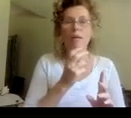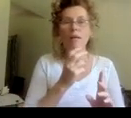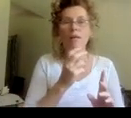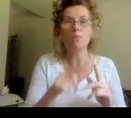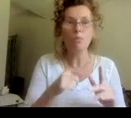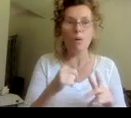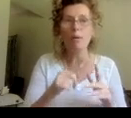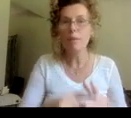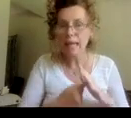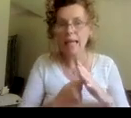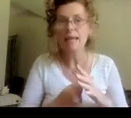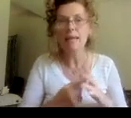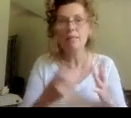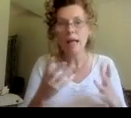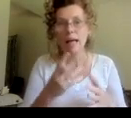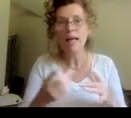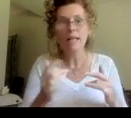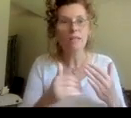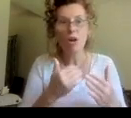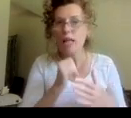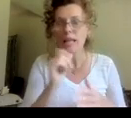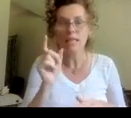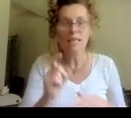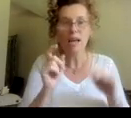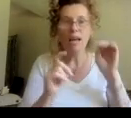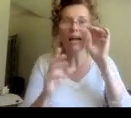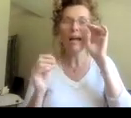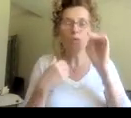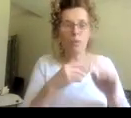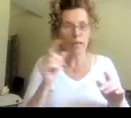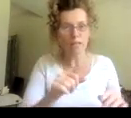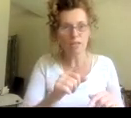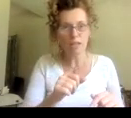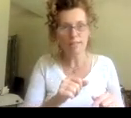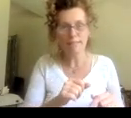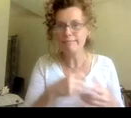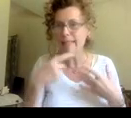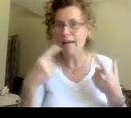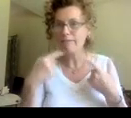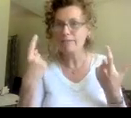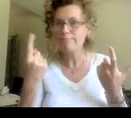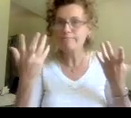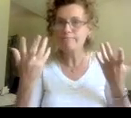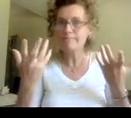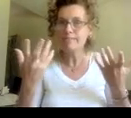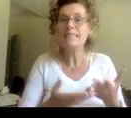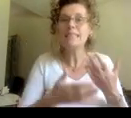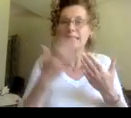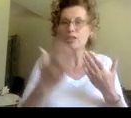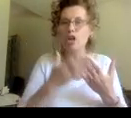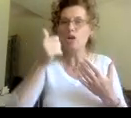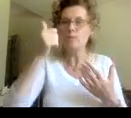we begin, but it's totally unnecessary, and we can just laugh it off. And if we just laugh it off, it becomes so much easier